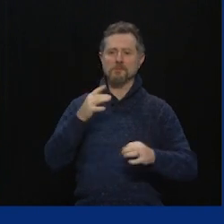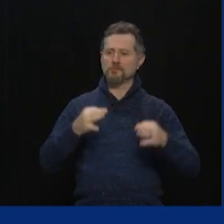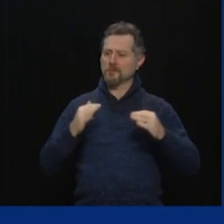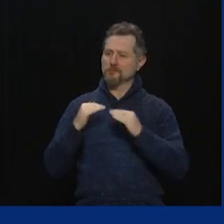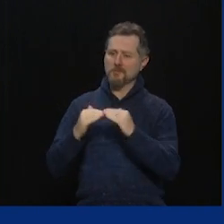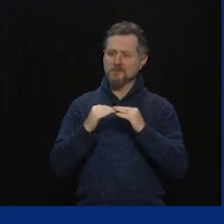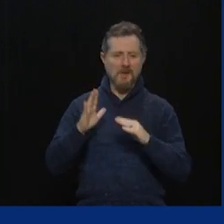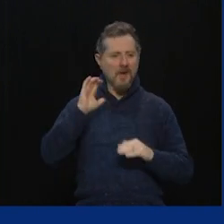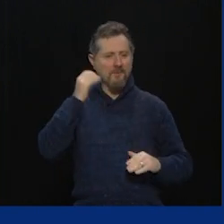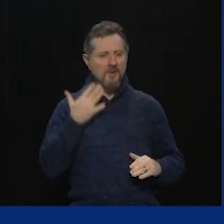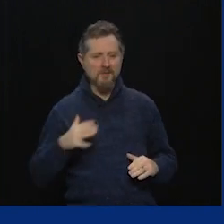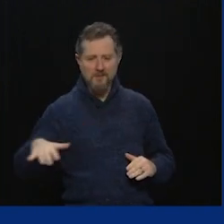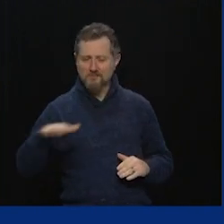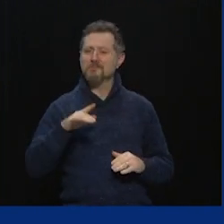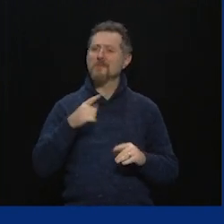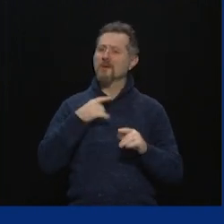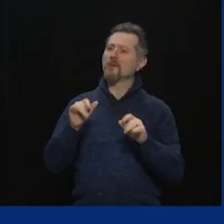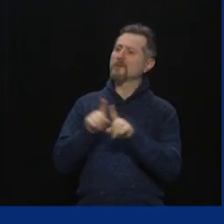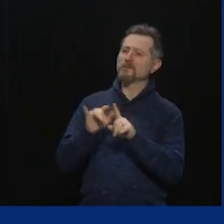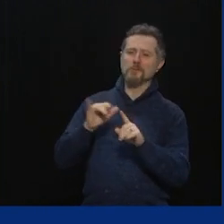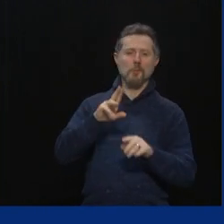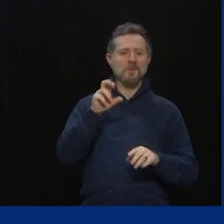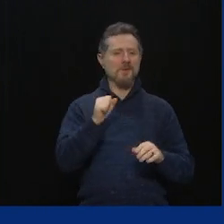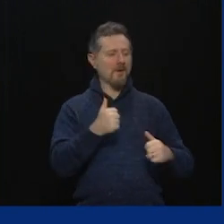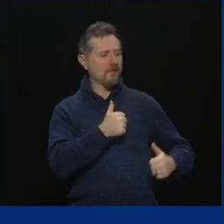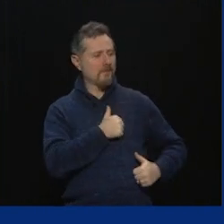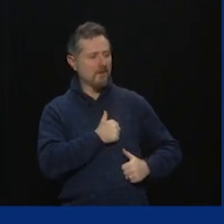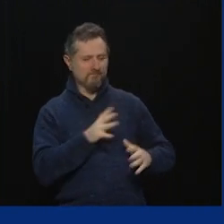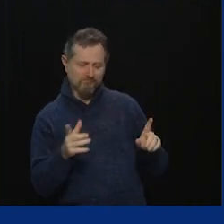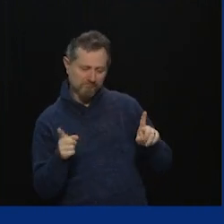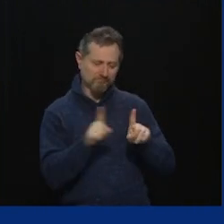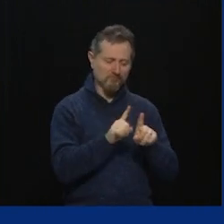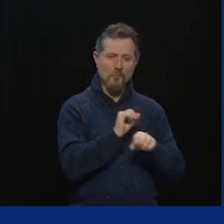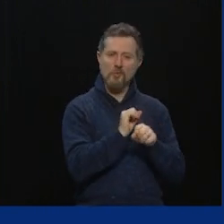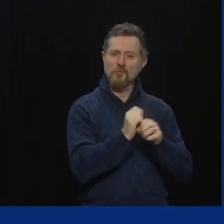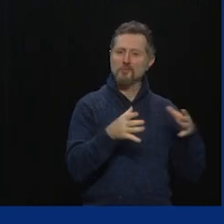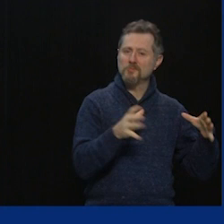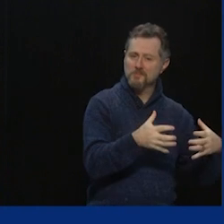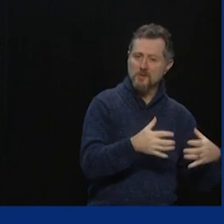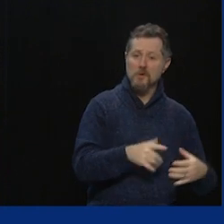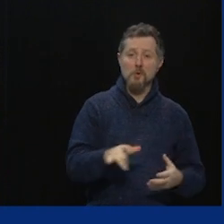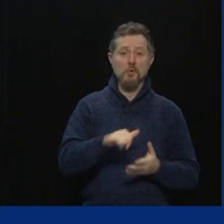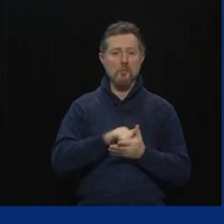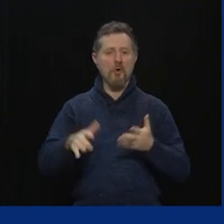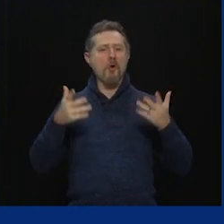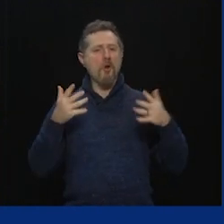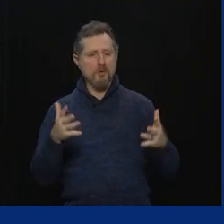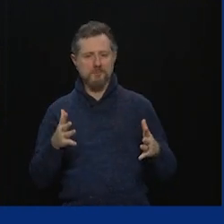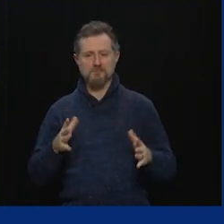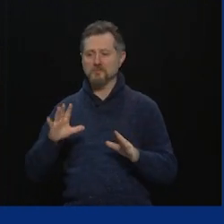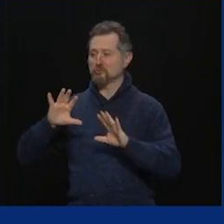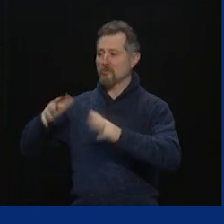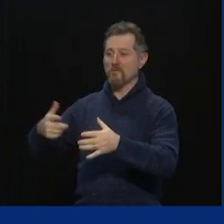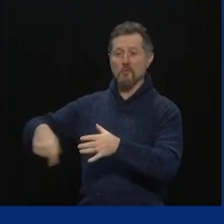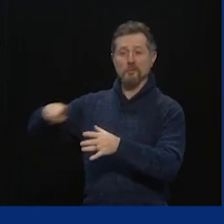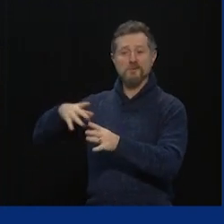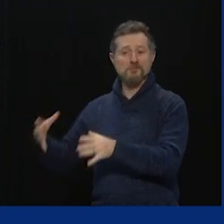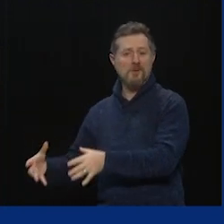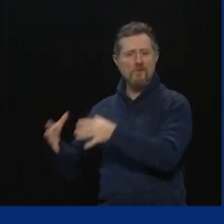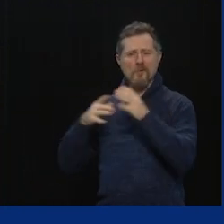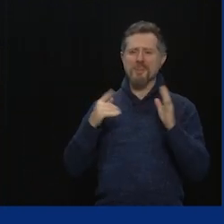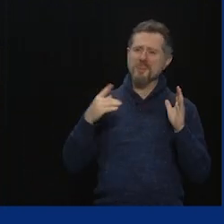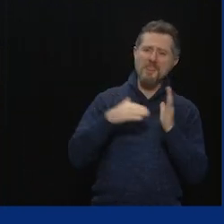mission there. Here in New York, the state has already resettled more than 1,000 of our allies across the